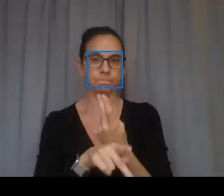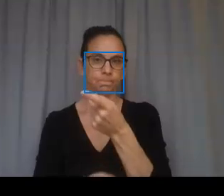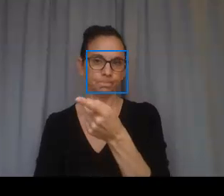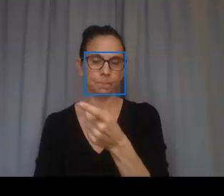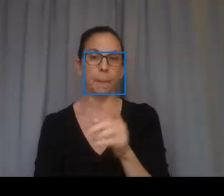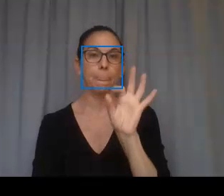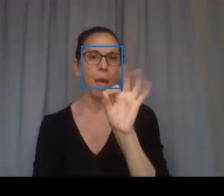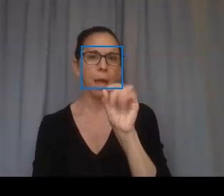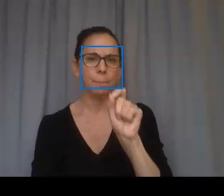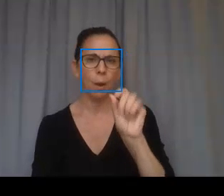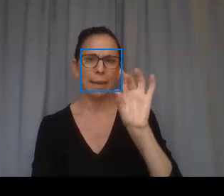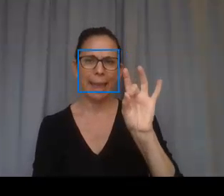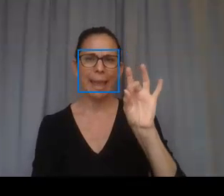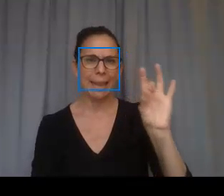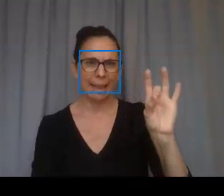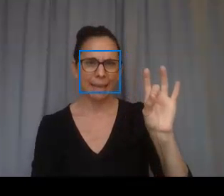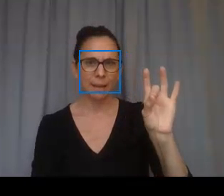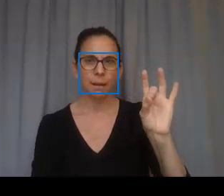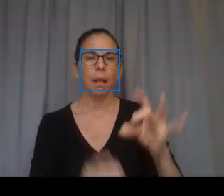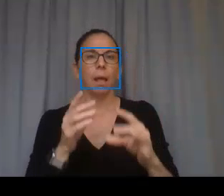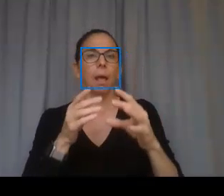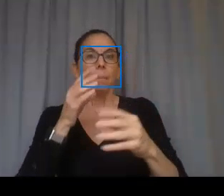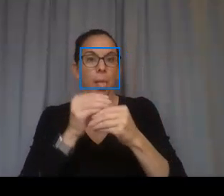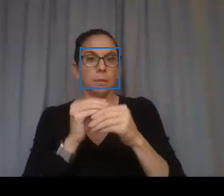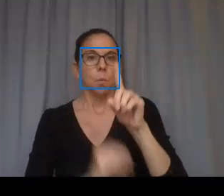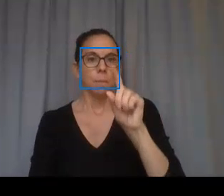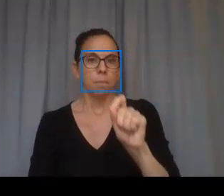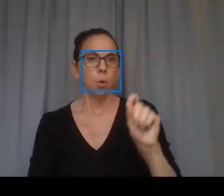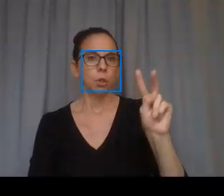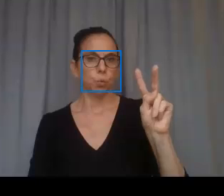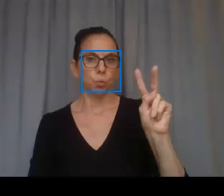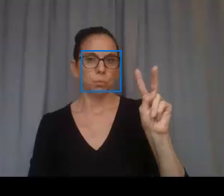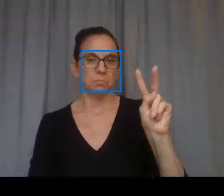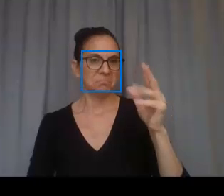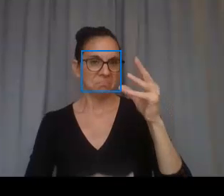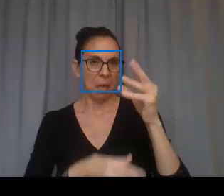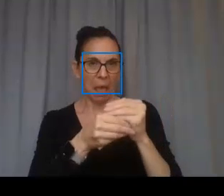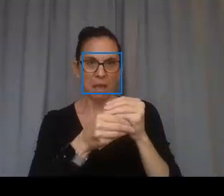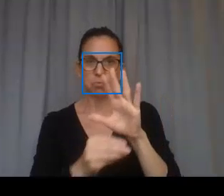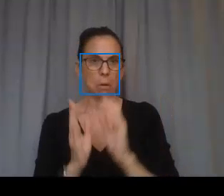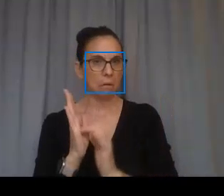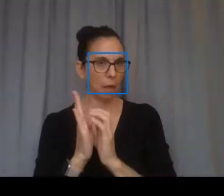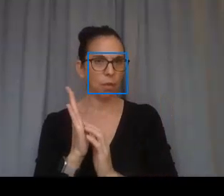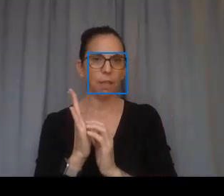together. 9.88 plus 1.2. And just add them up as written.